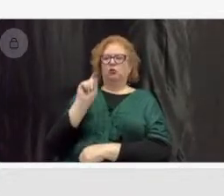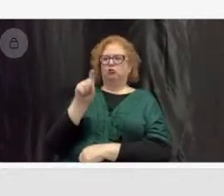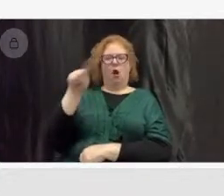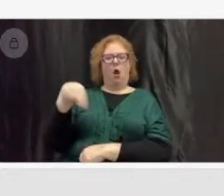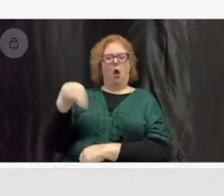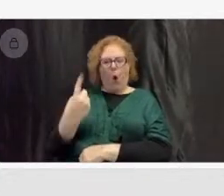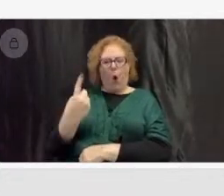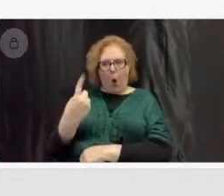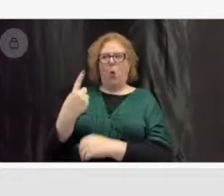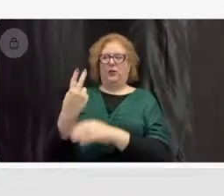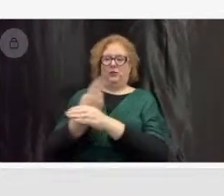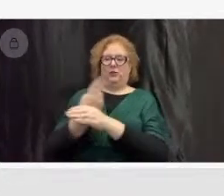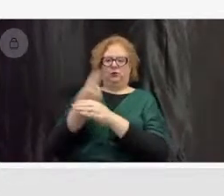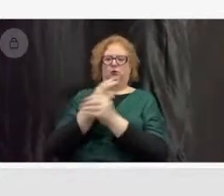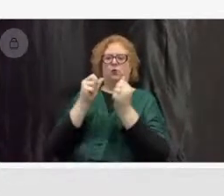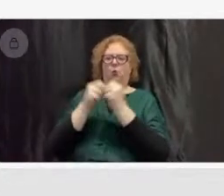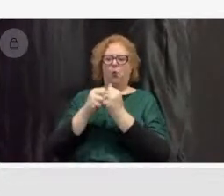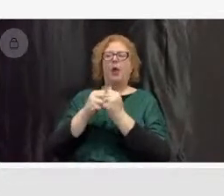existing residential areas.